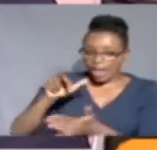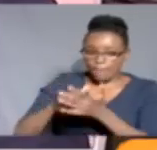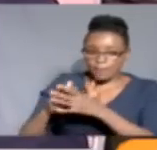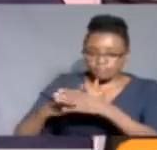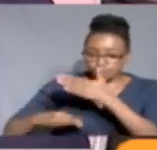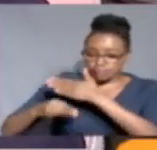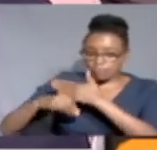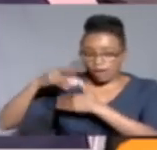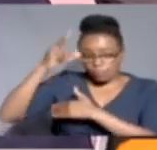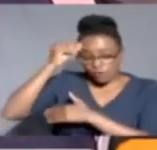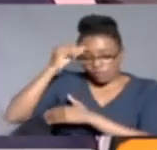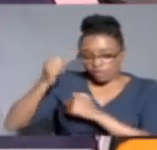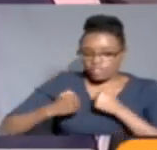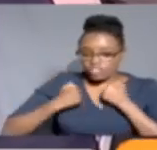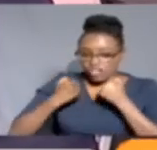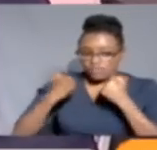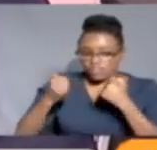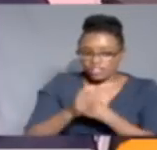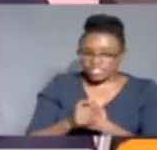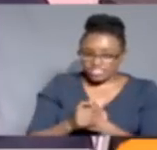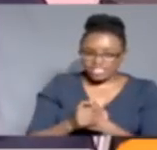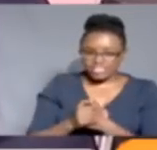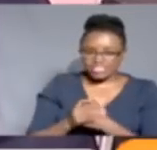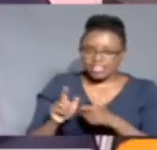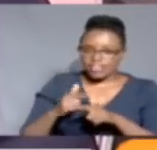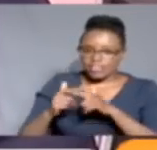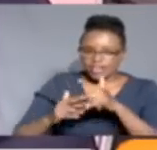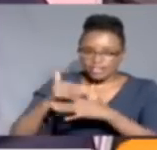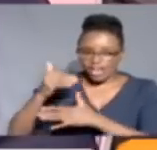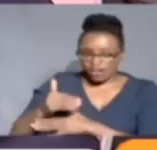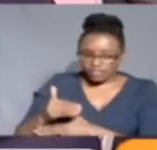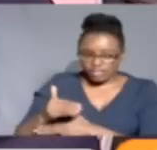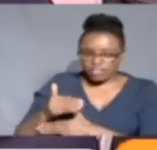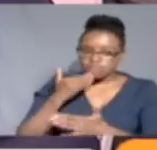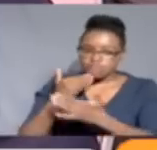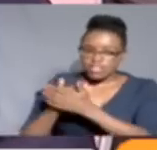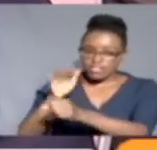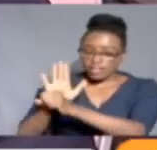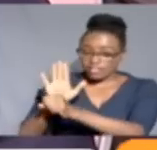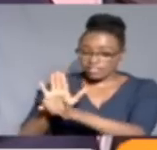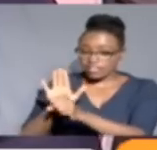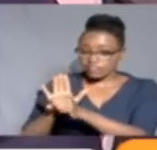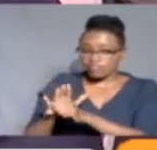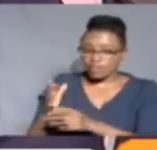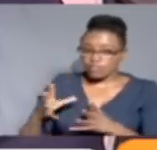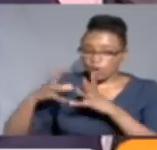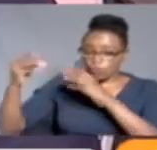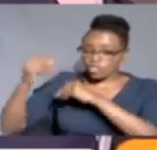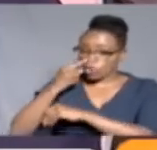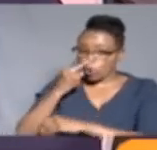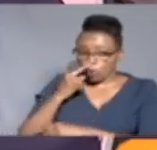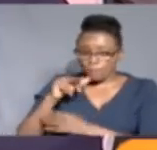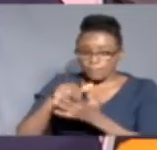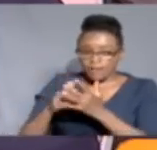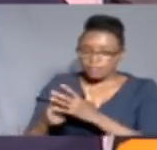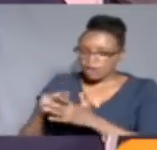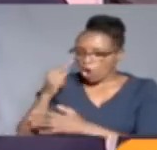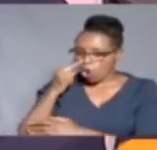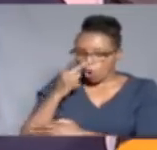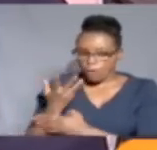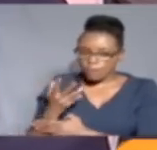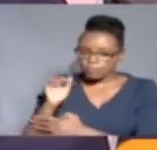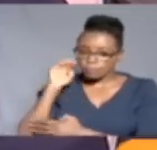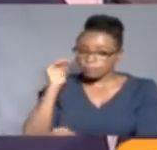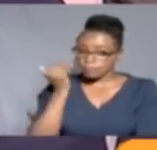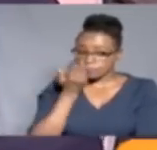nikaongeza nikasoma driving school, then after that nikashukuru sana and I went home. So in at home